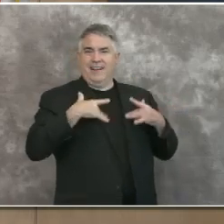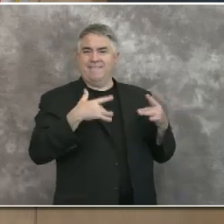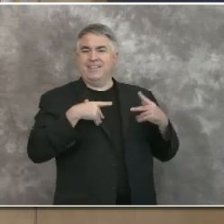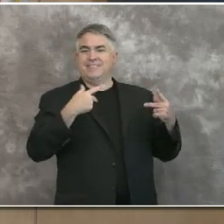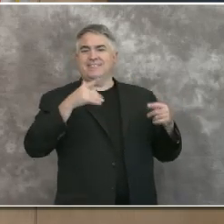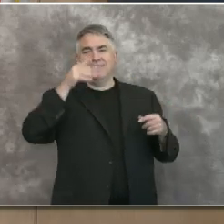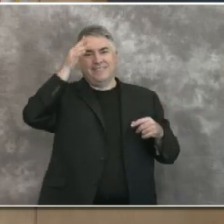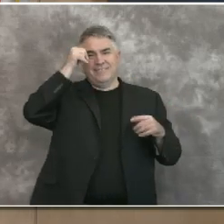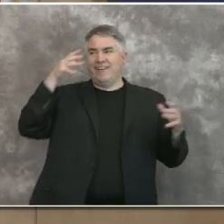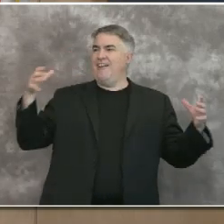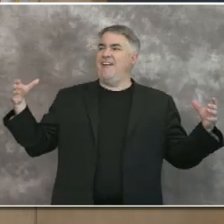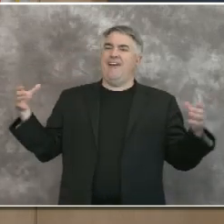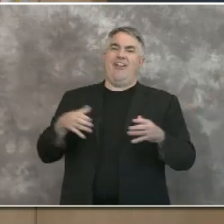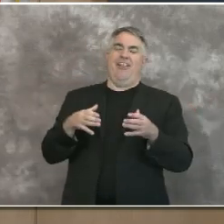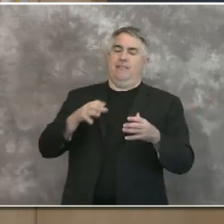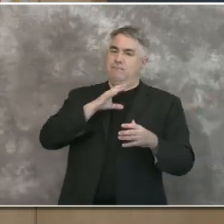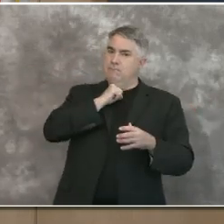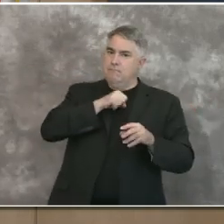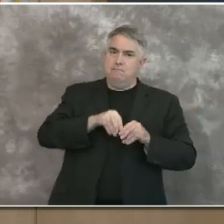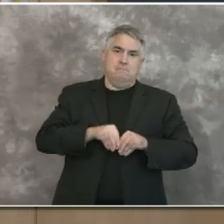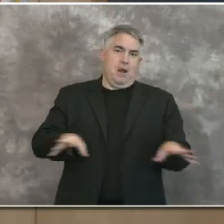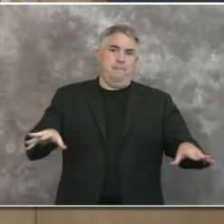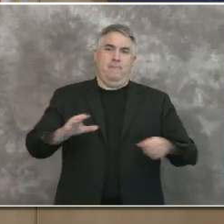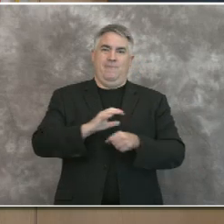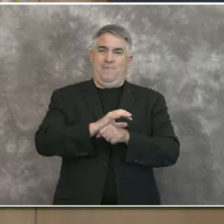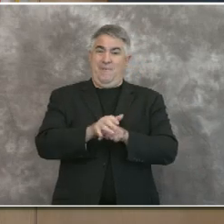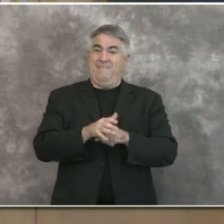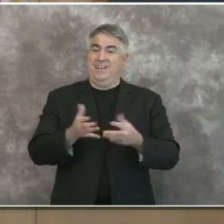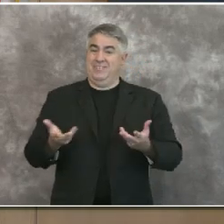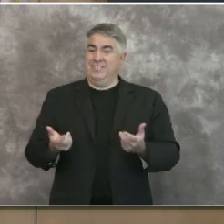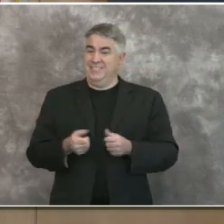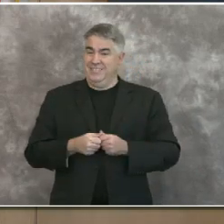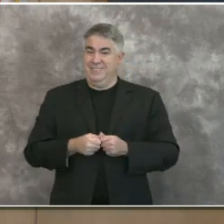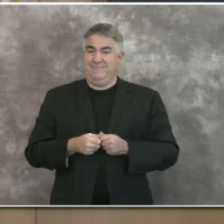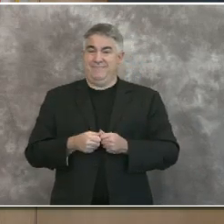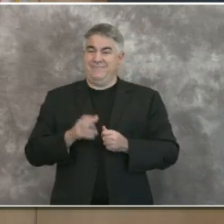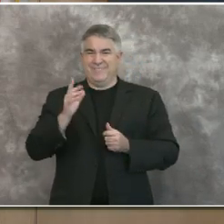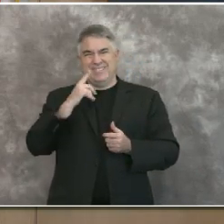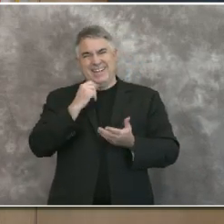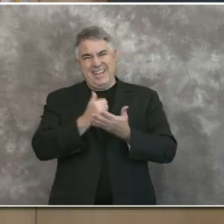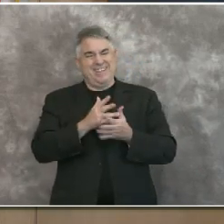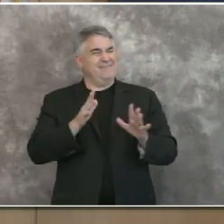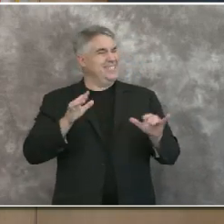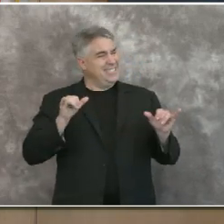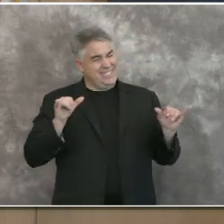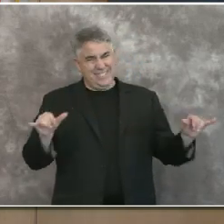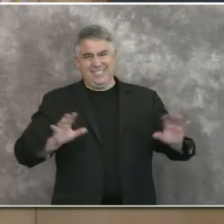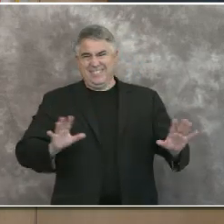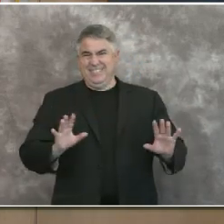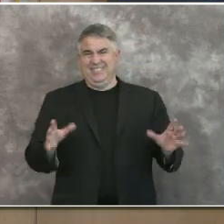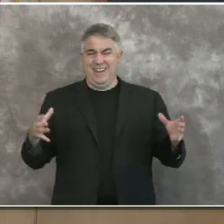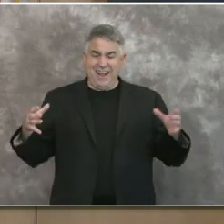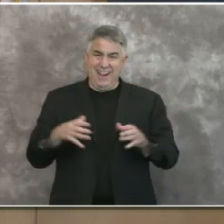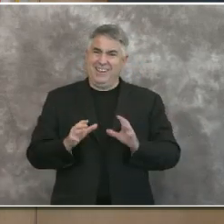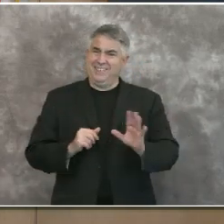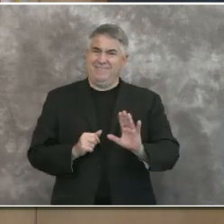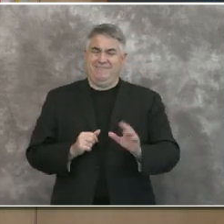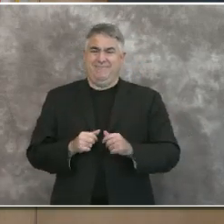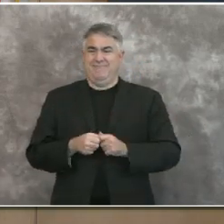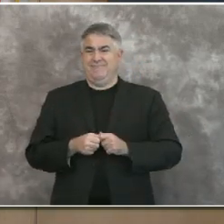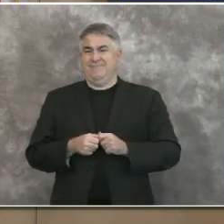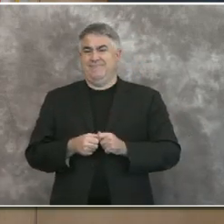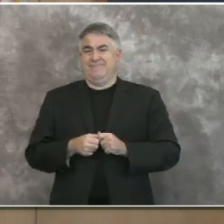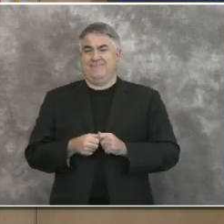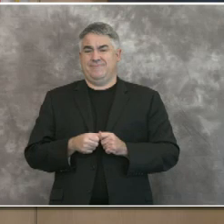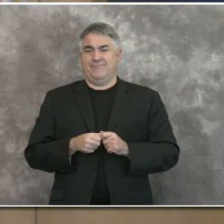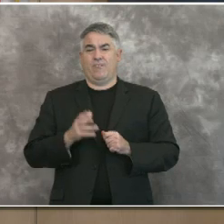in time and duration and intensity in a way that helps facilitate the spread. And so we know that there is a desire to